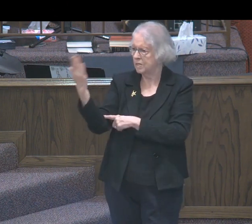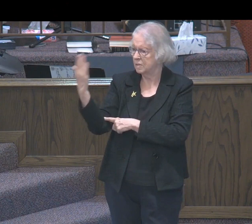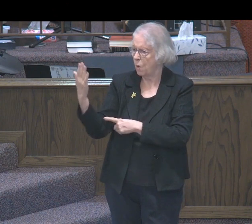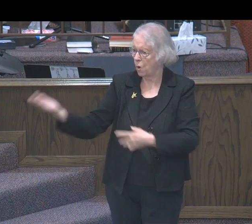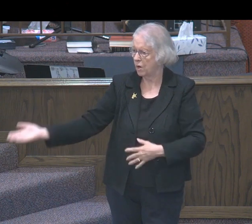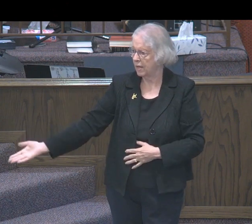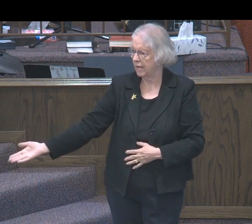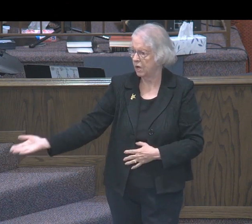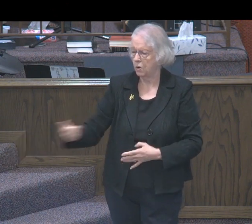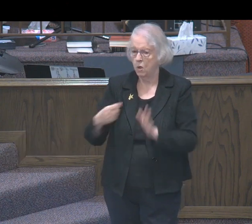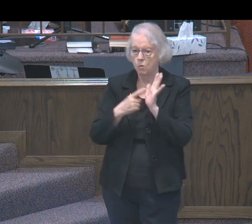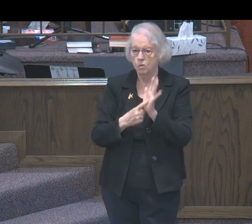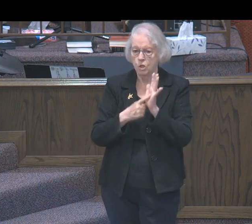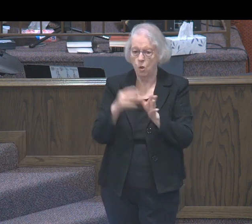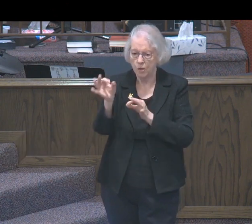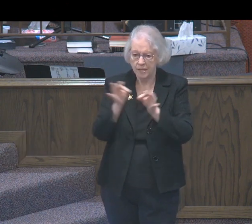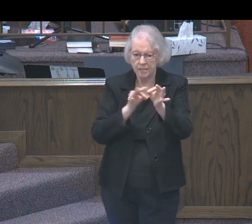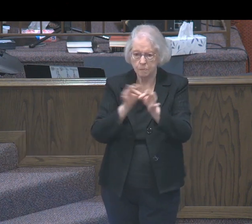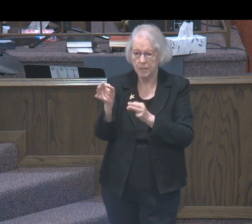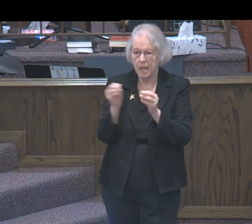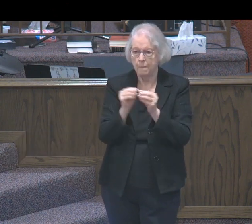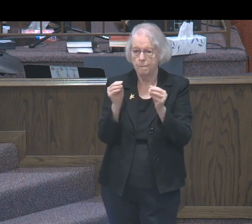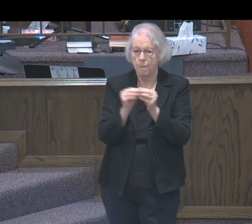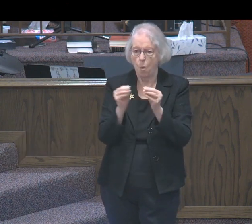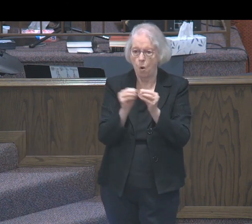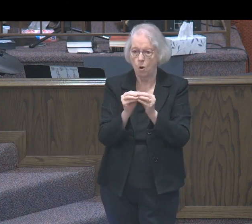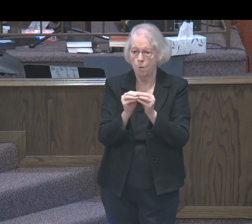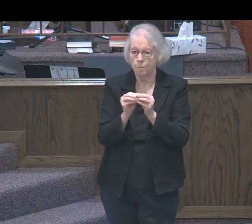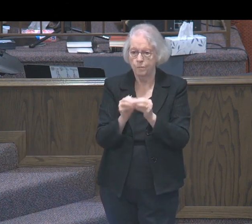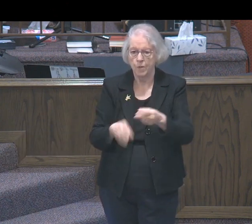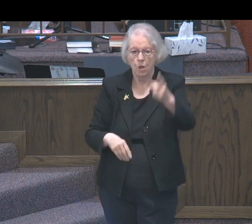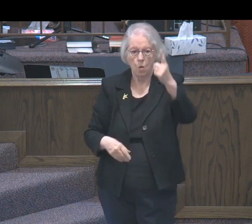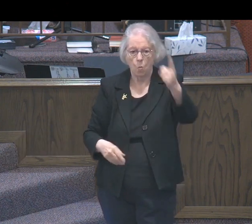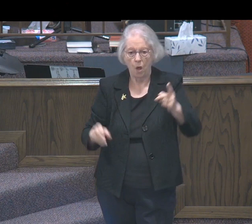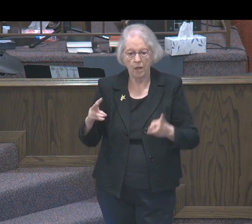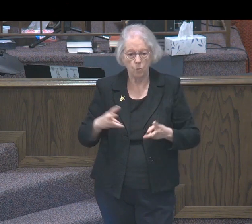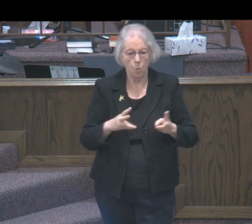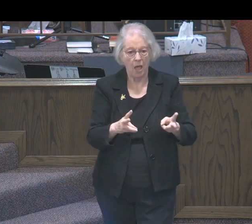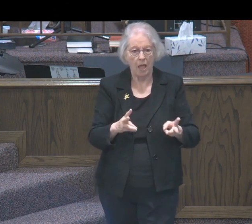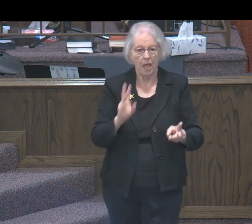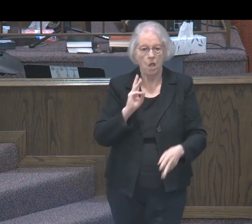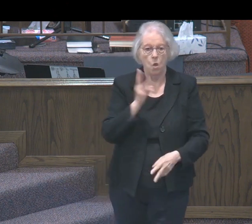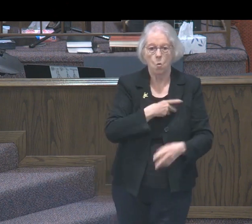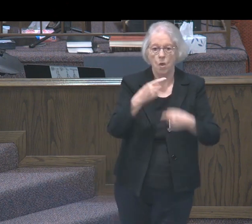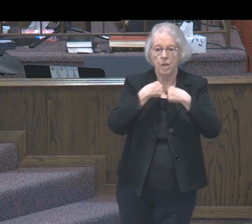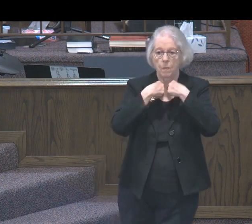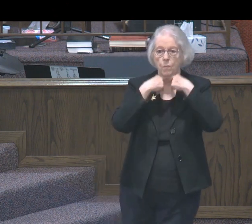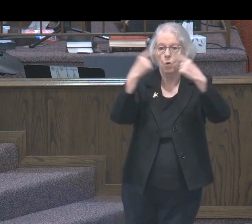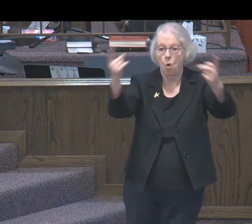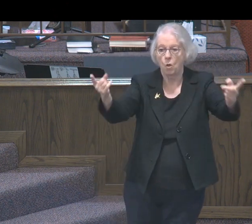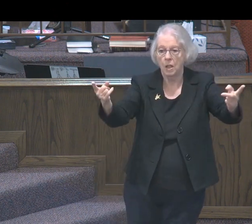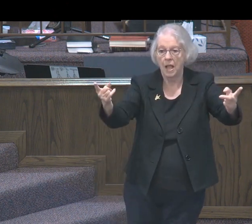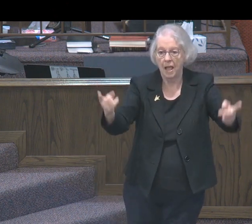that after our service today. Well, one of the ways that we proclaim that as believers is through